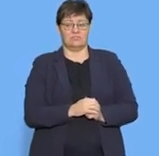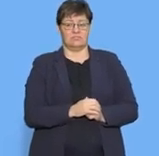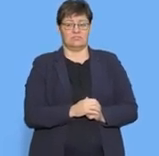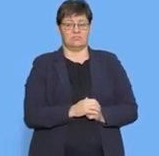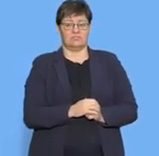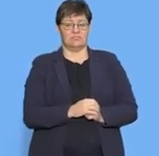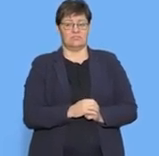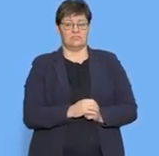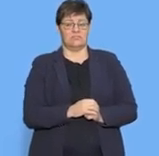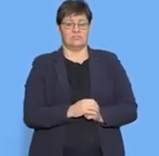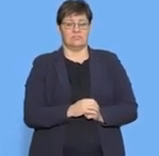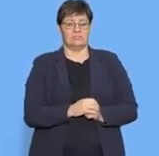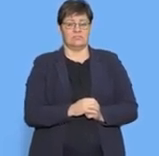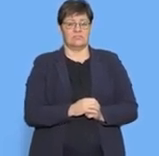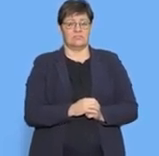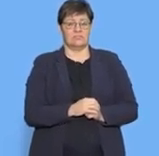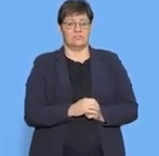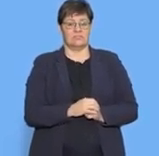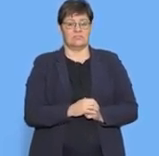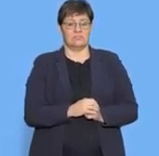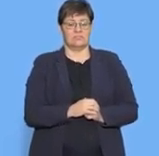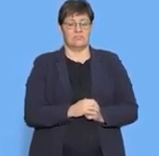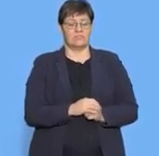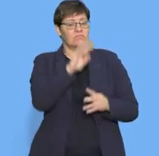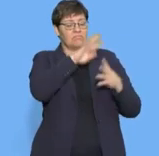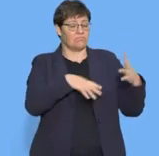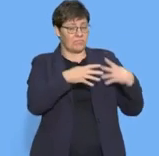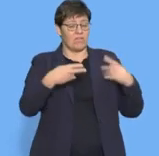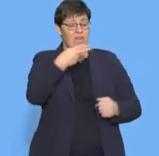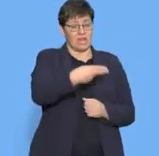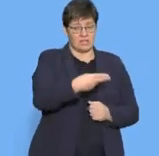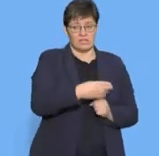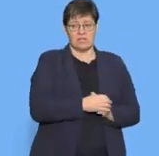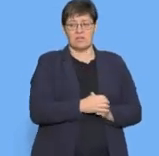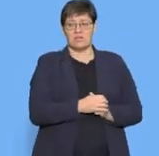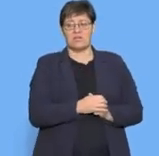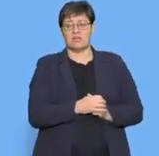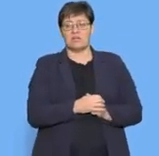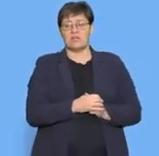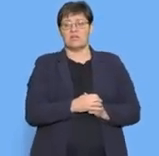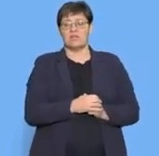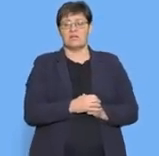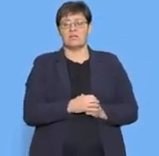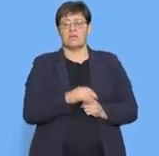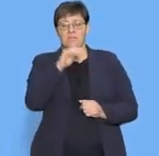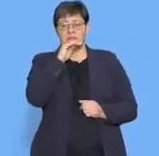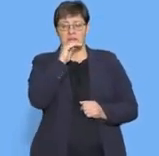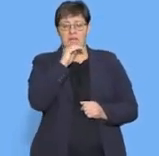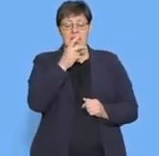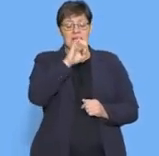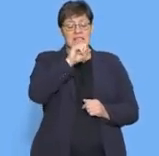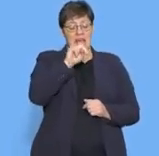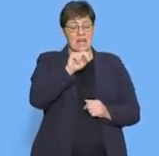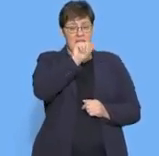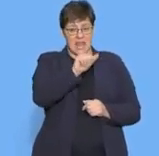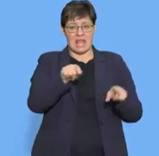this triangle here. If I try and write out a formula for sine of A, similar to earlier, it's going to be opposite